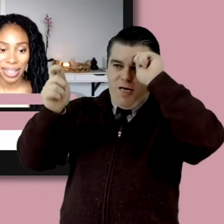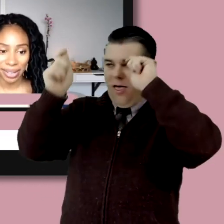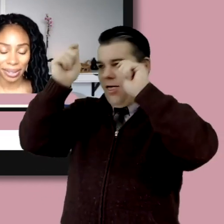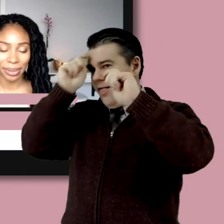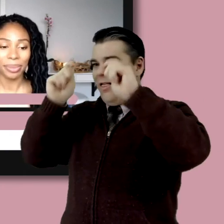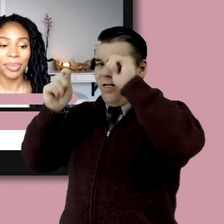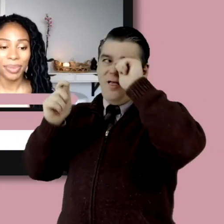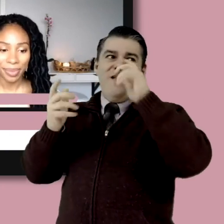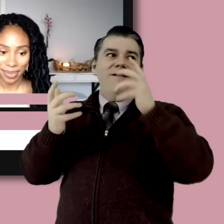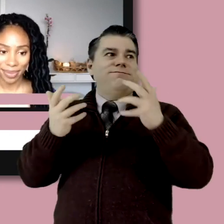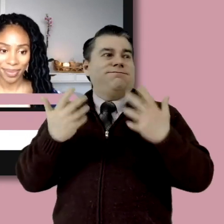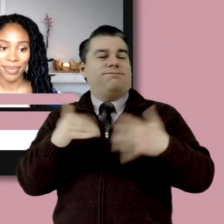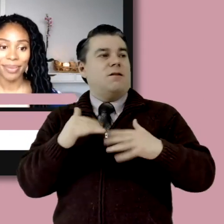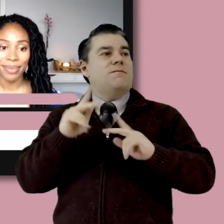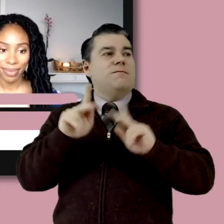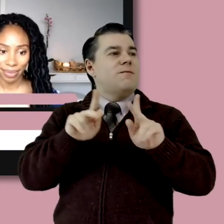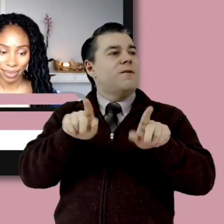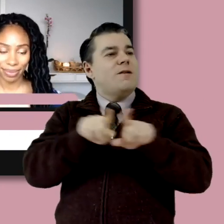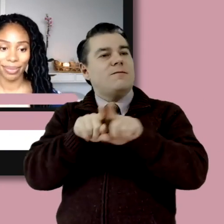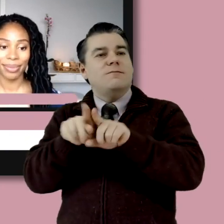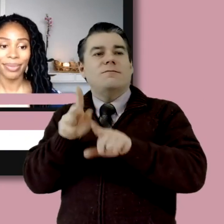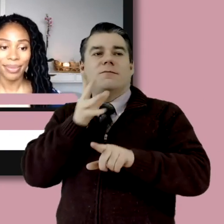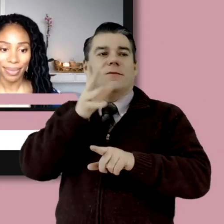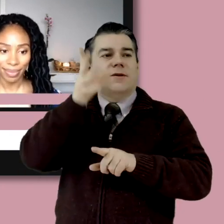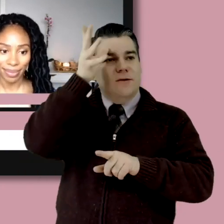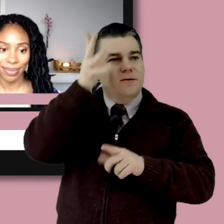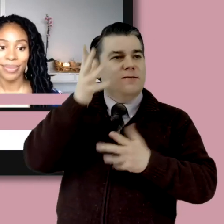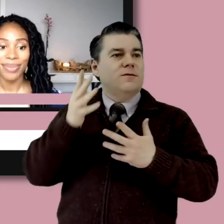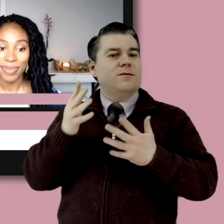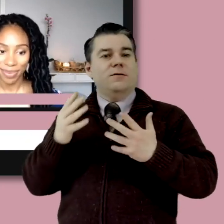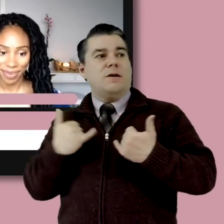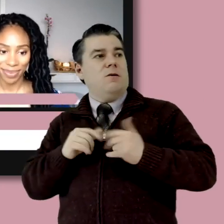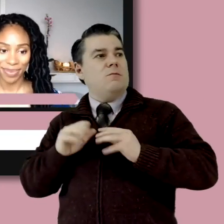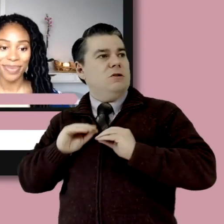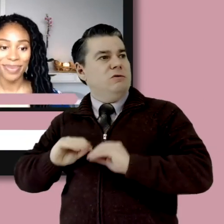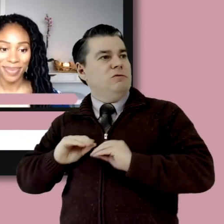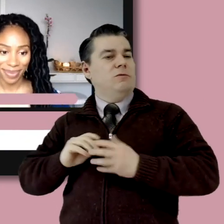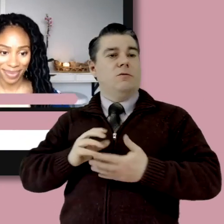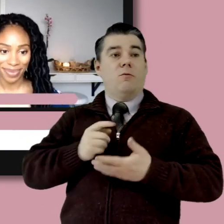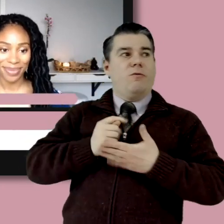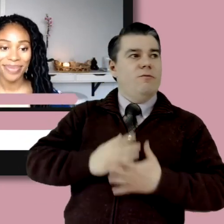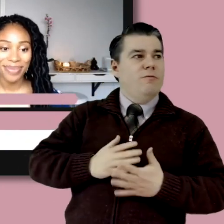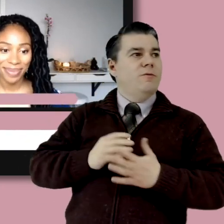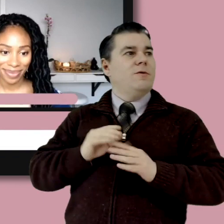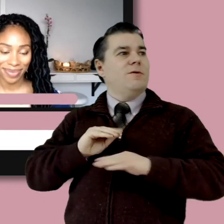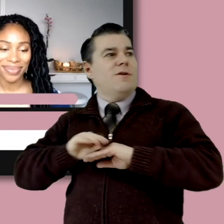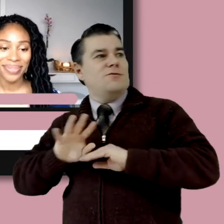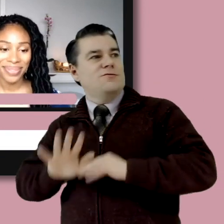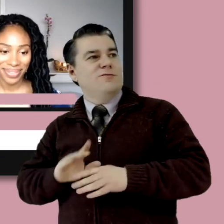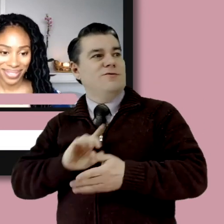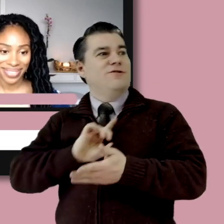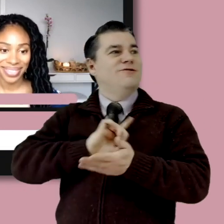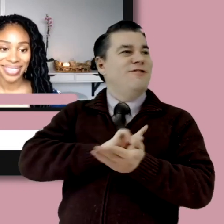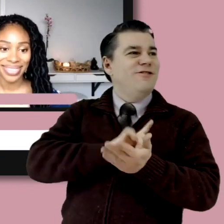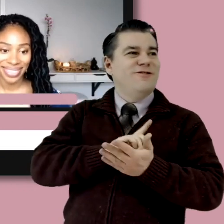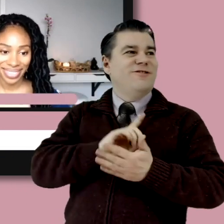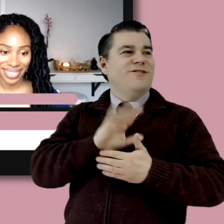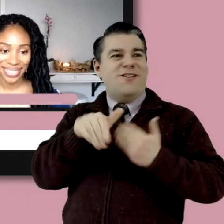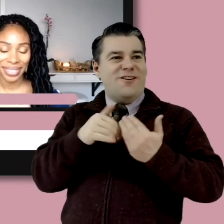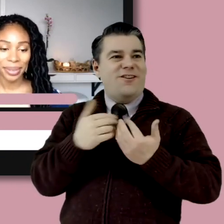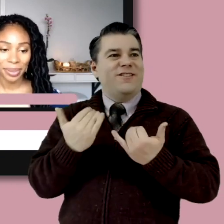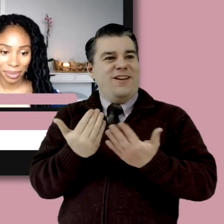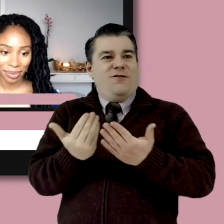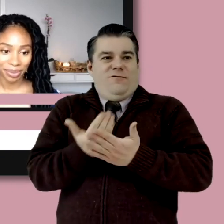people and parents, as now teachers and therapists and counselors and doctors and all of these